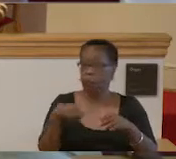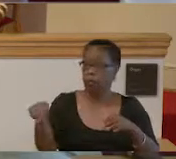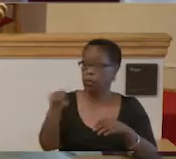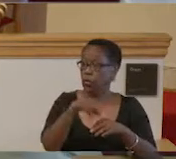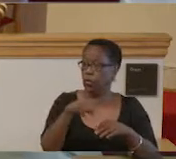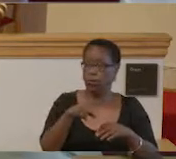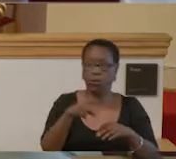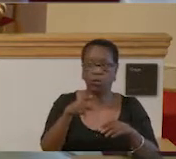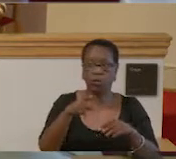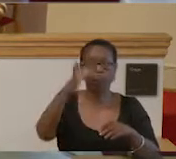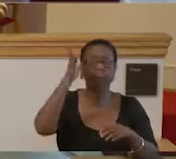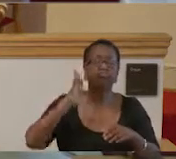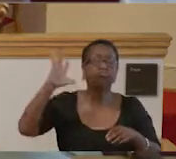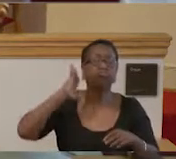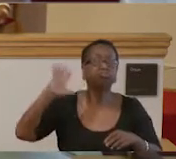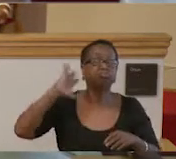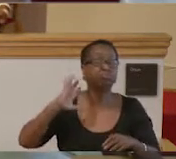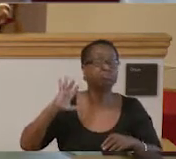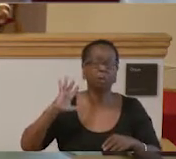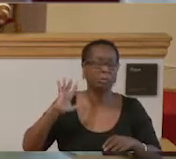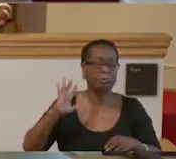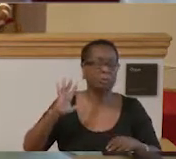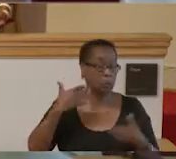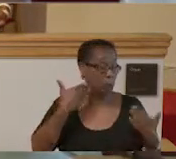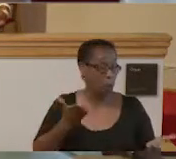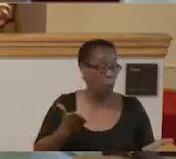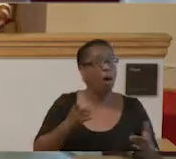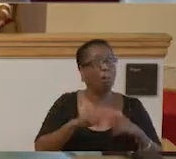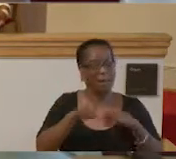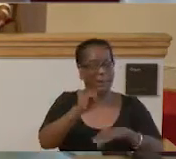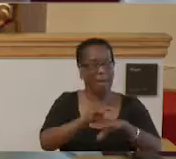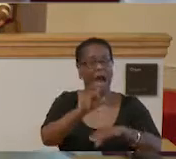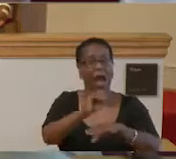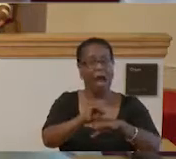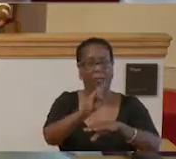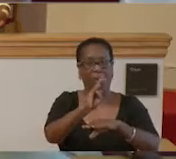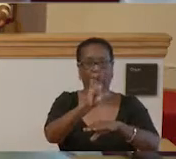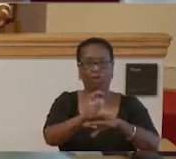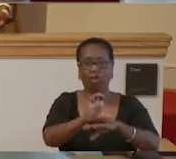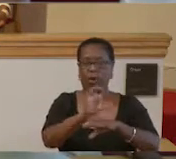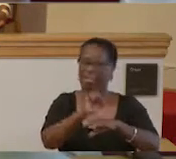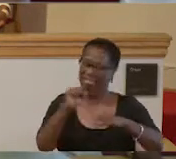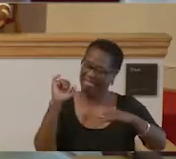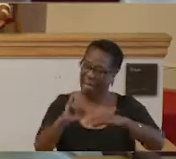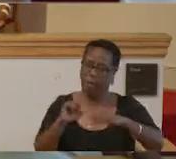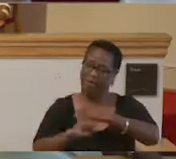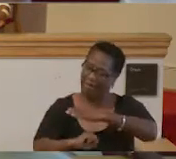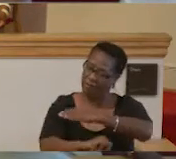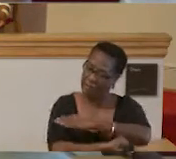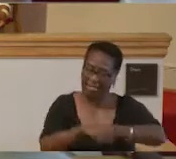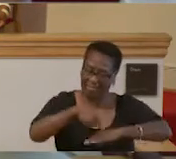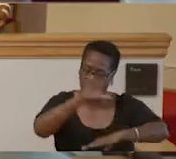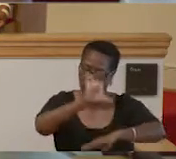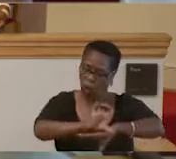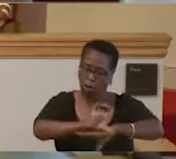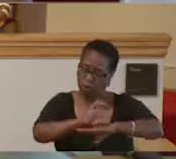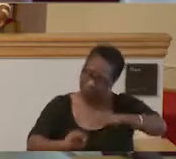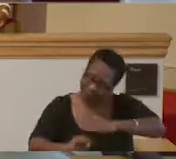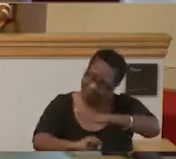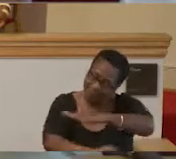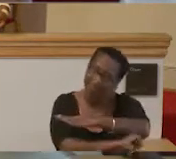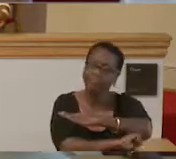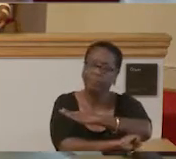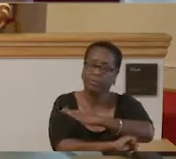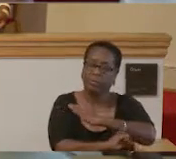not here back in the day need to know that Mount Olive was just a foundation for our community. The ministers worked